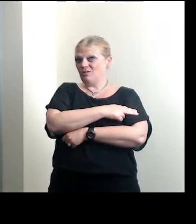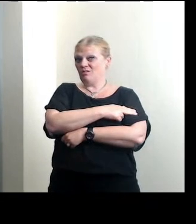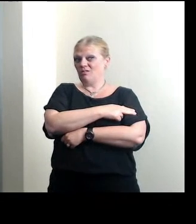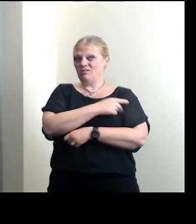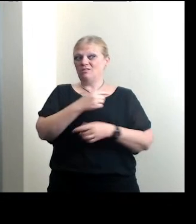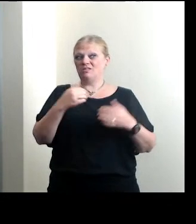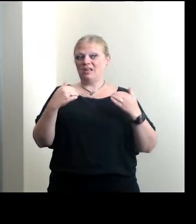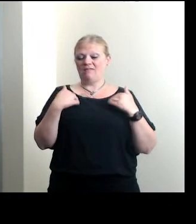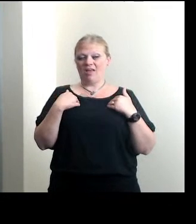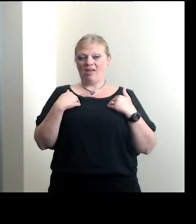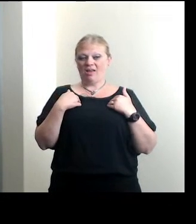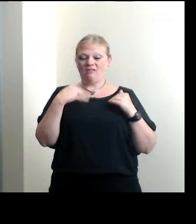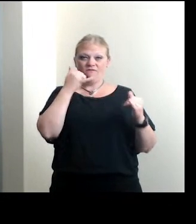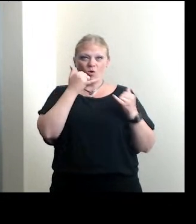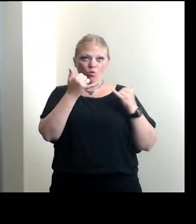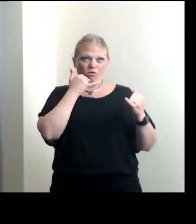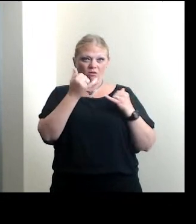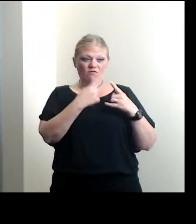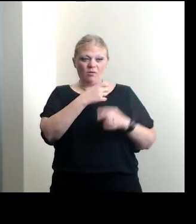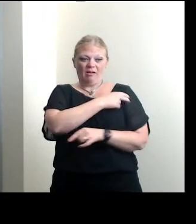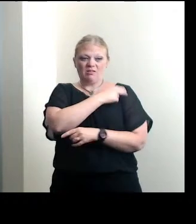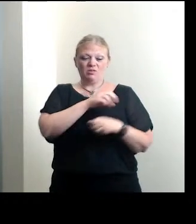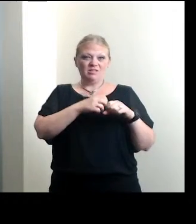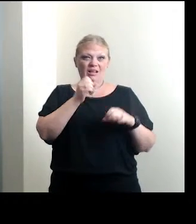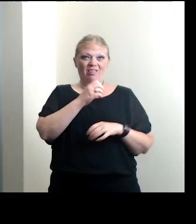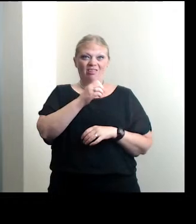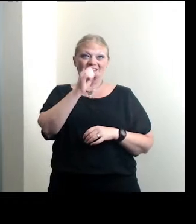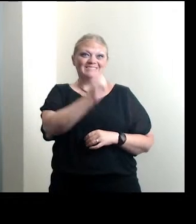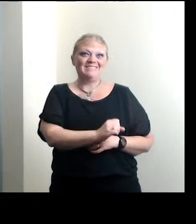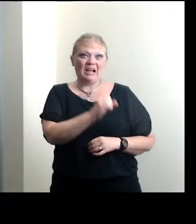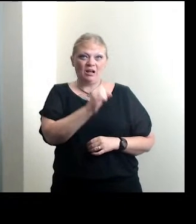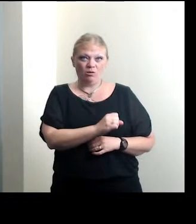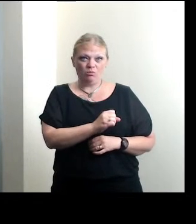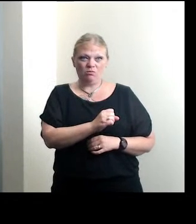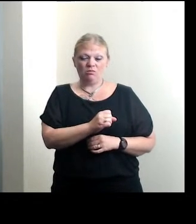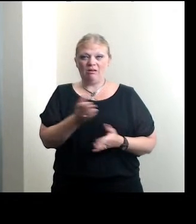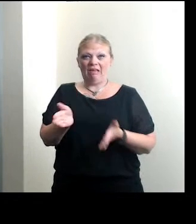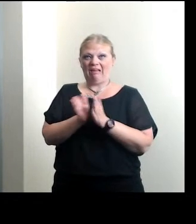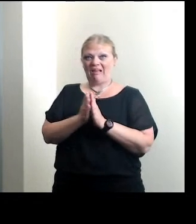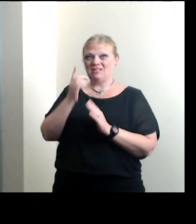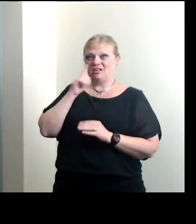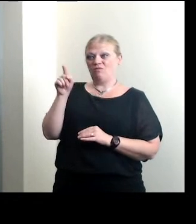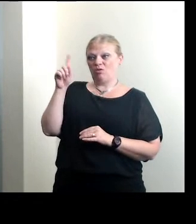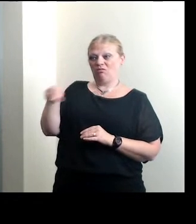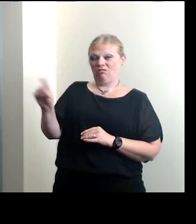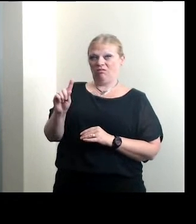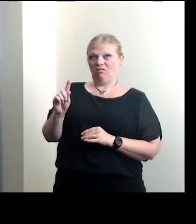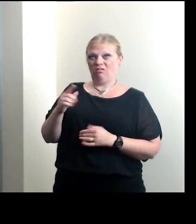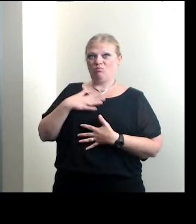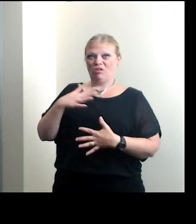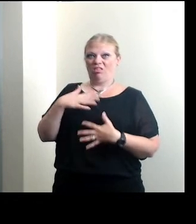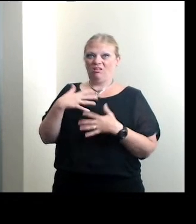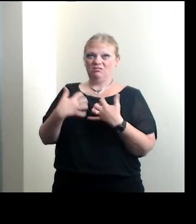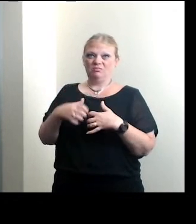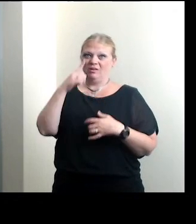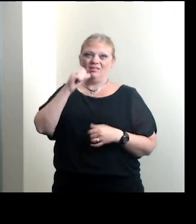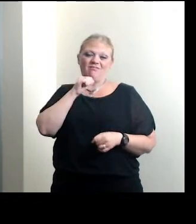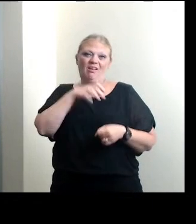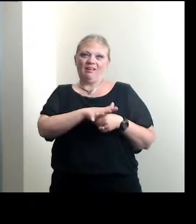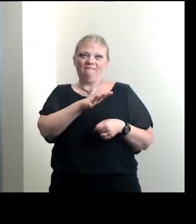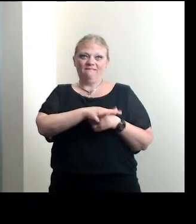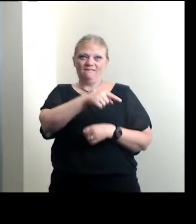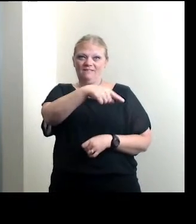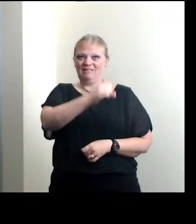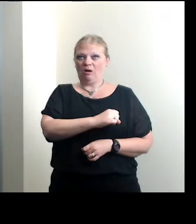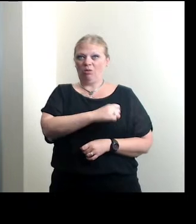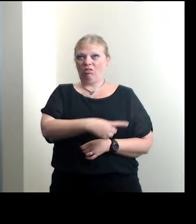from hospitals in the South seeking their ventilators because they don't have enough ventilators in